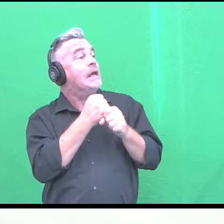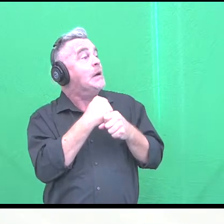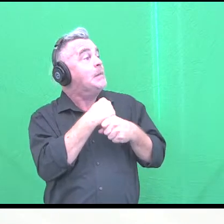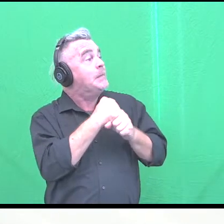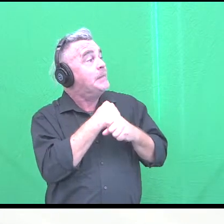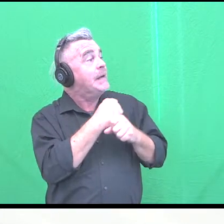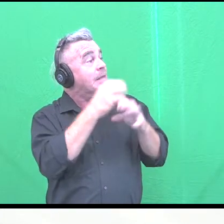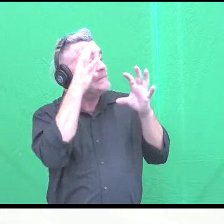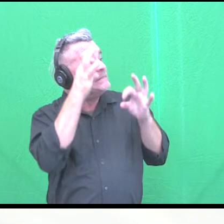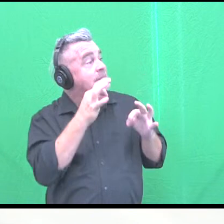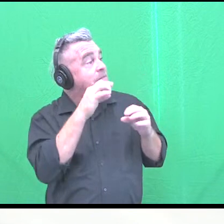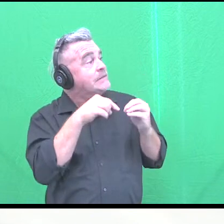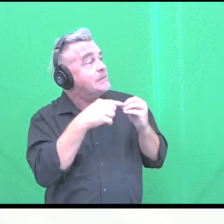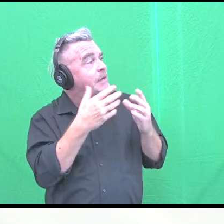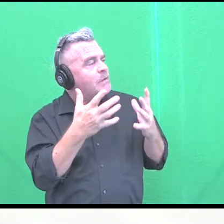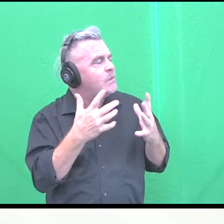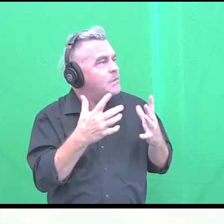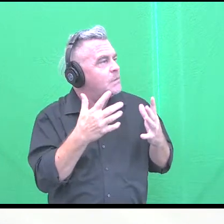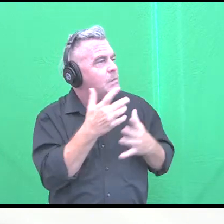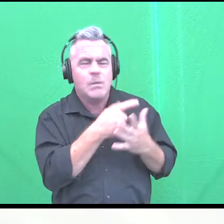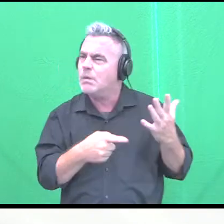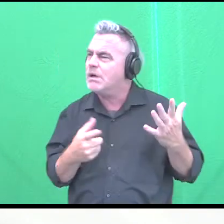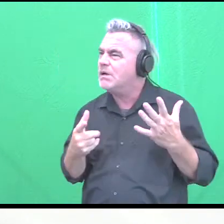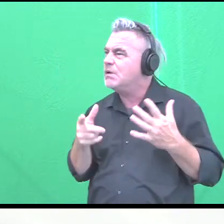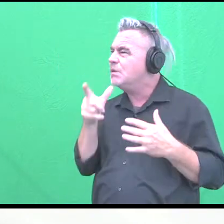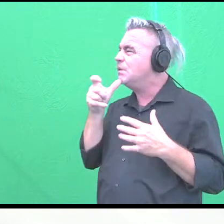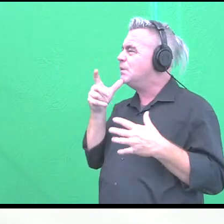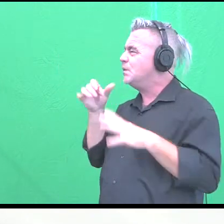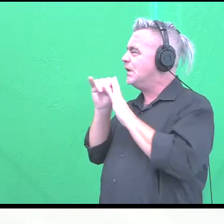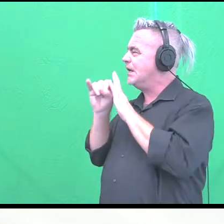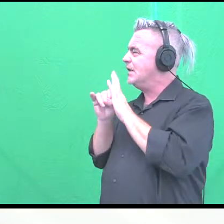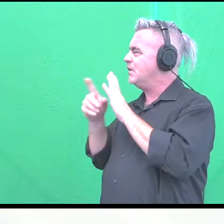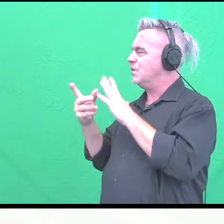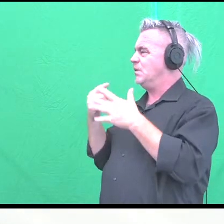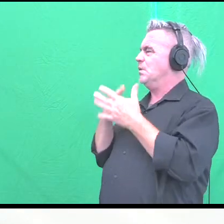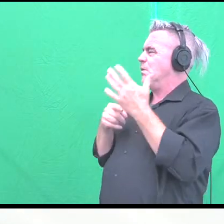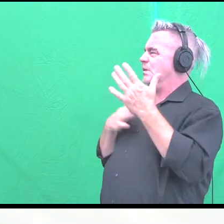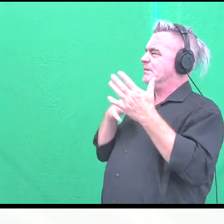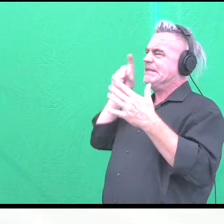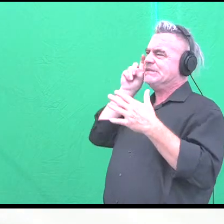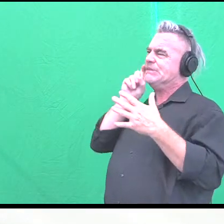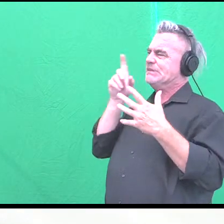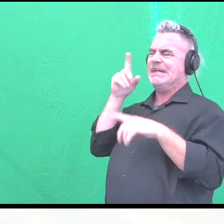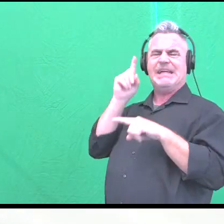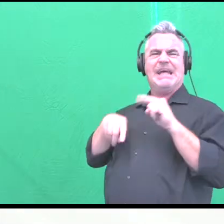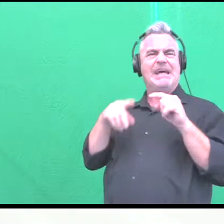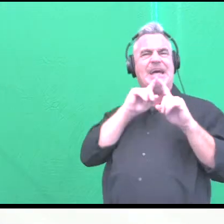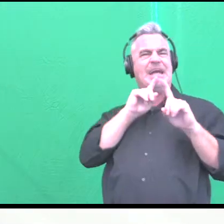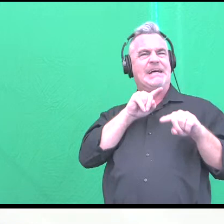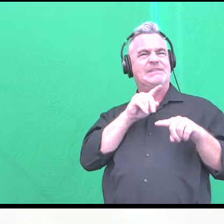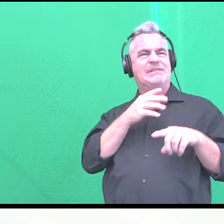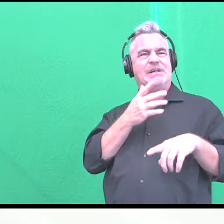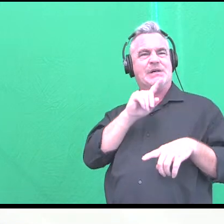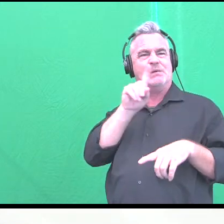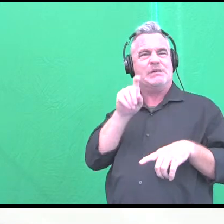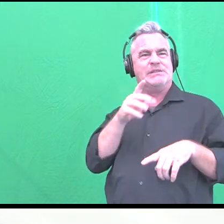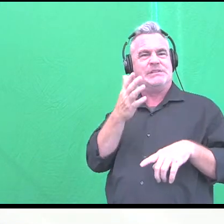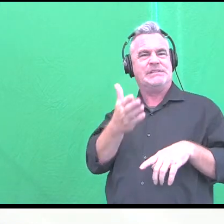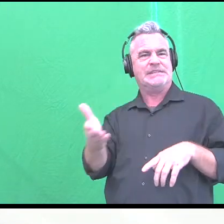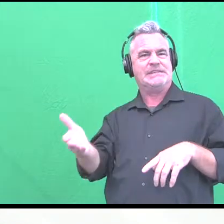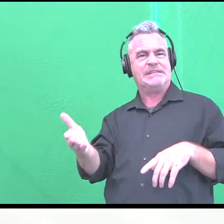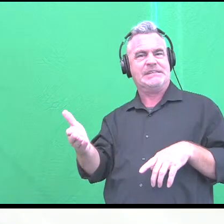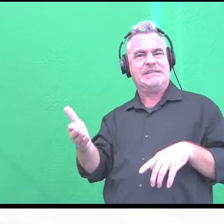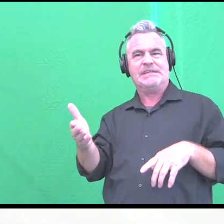like, what? Wait, who do I identify with? What gender do I identify? They can't answer that question yet. Teach them how to do